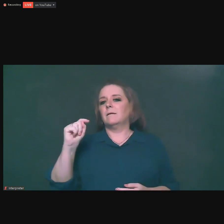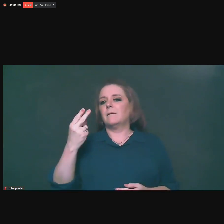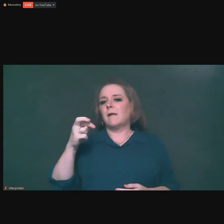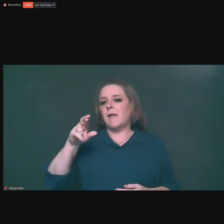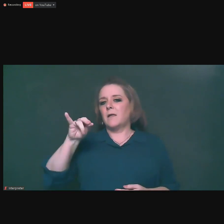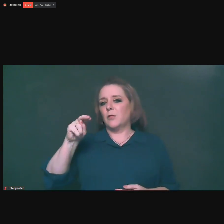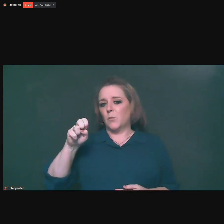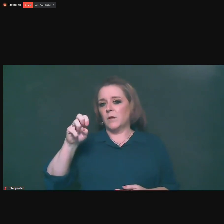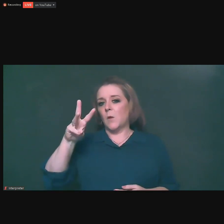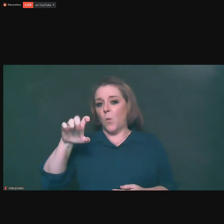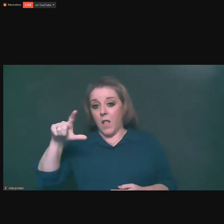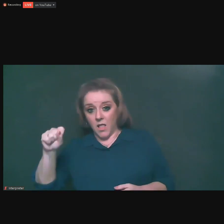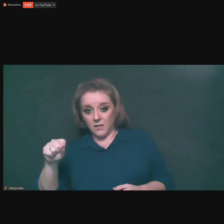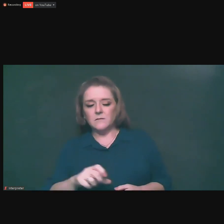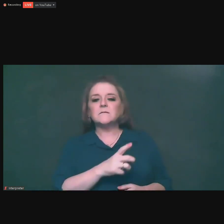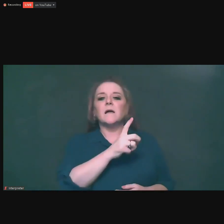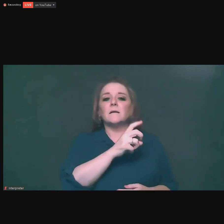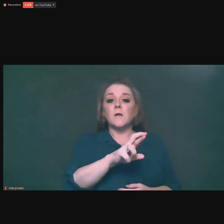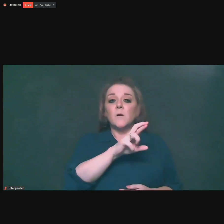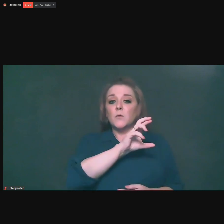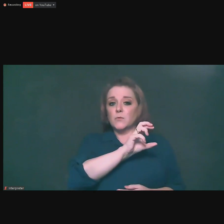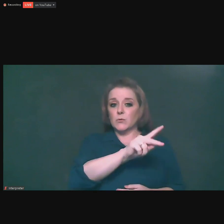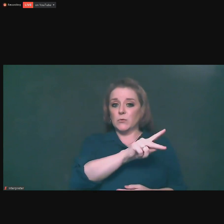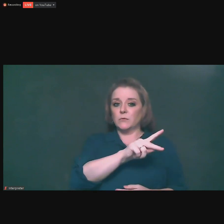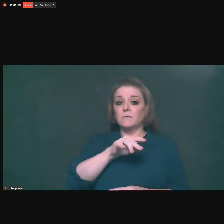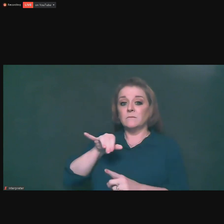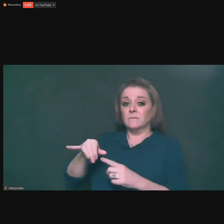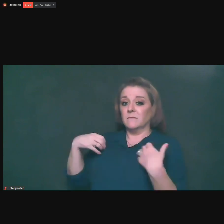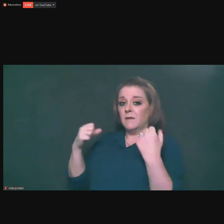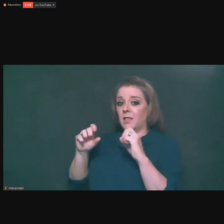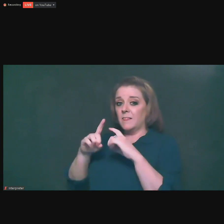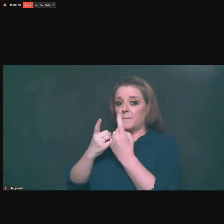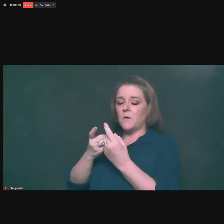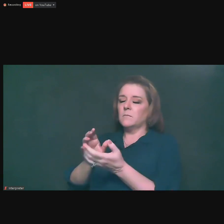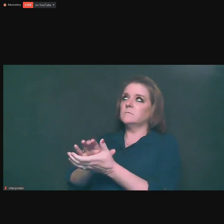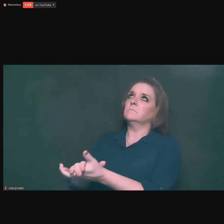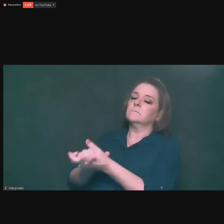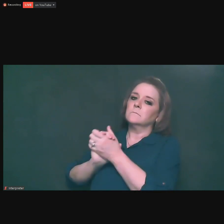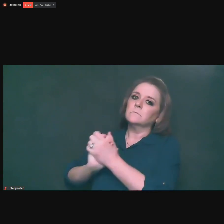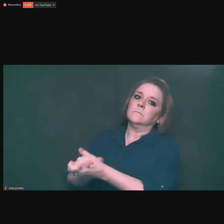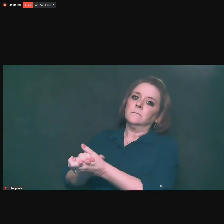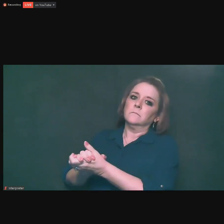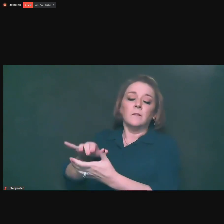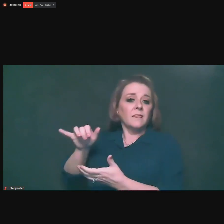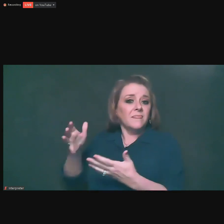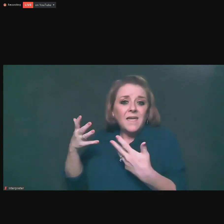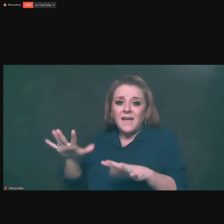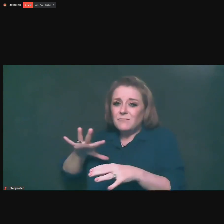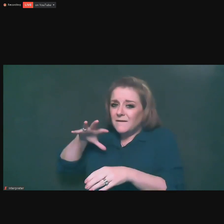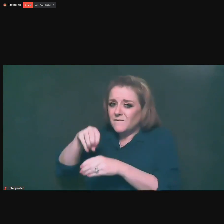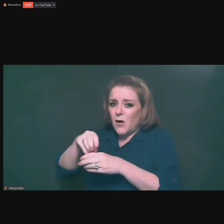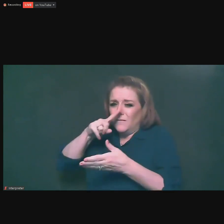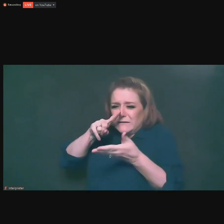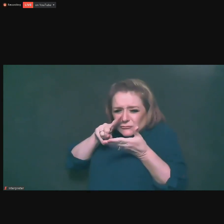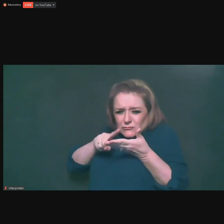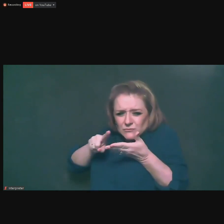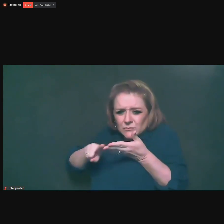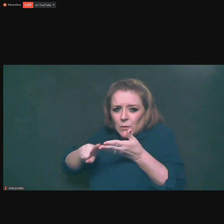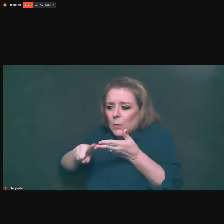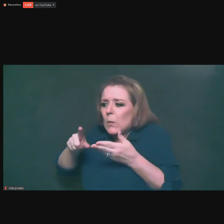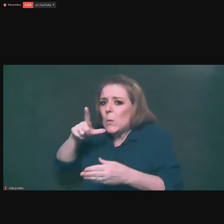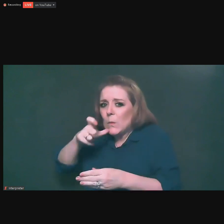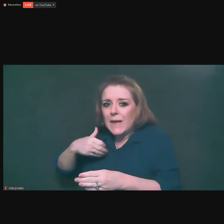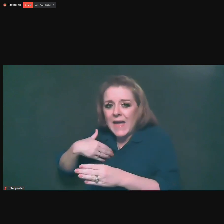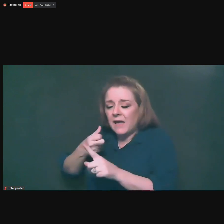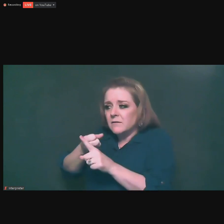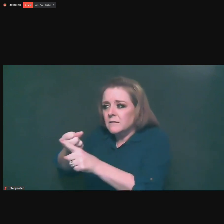department is to be commended because they've been on investigative tracing from day one, and without that, we would